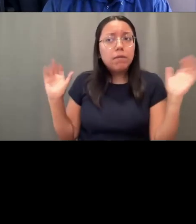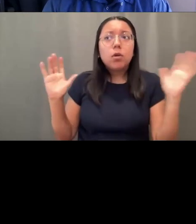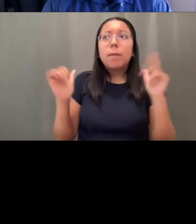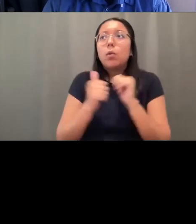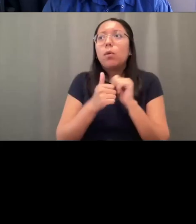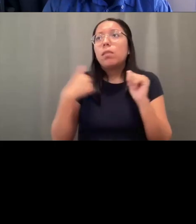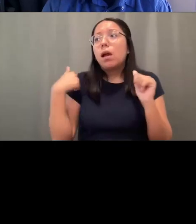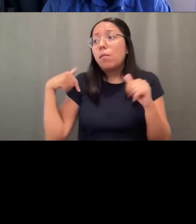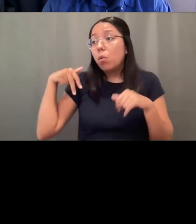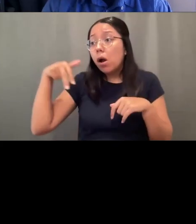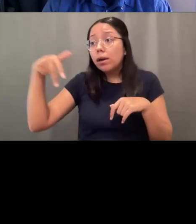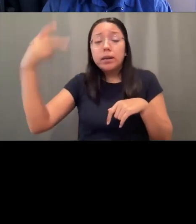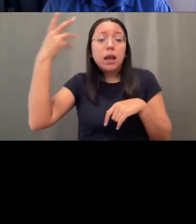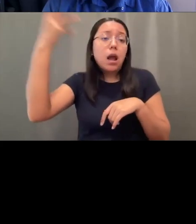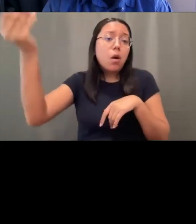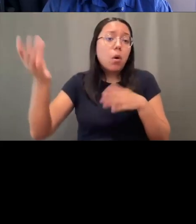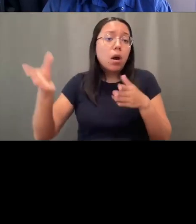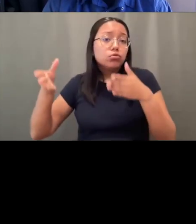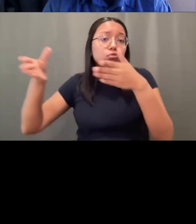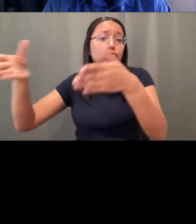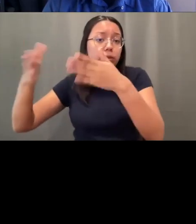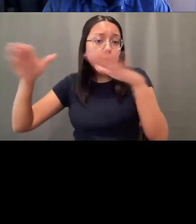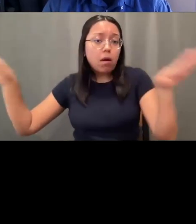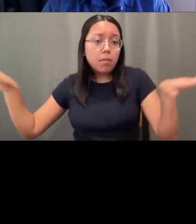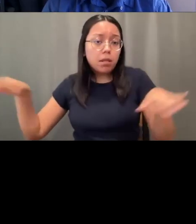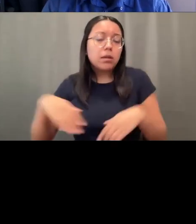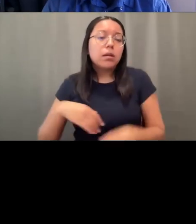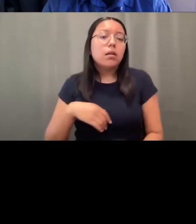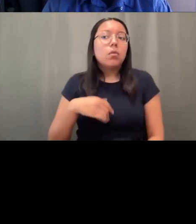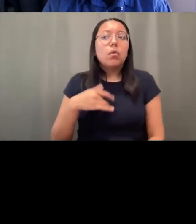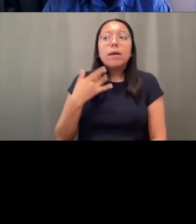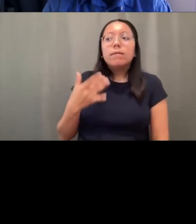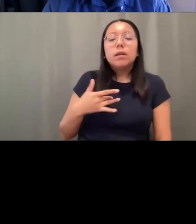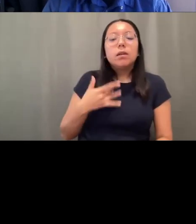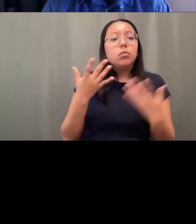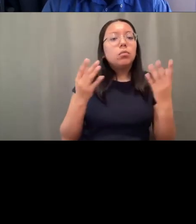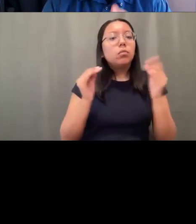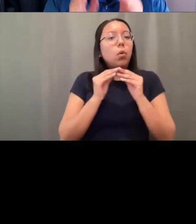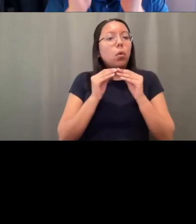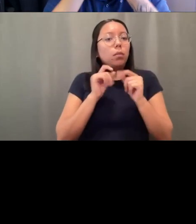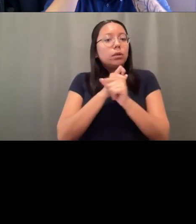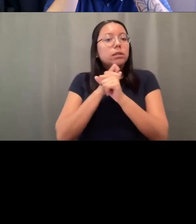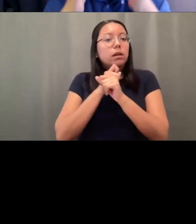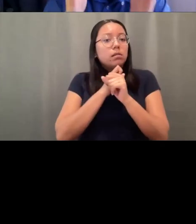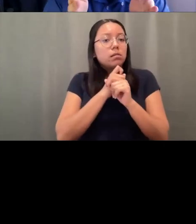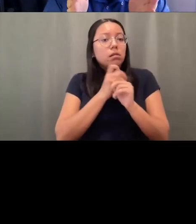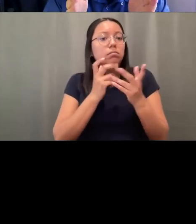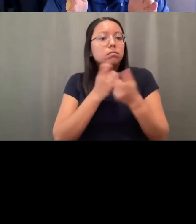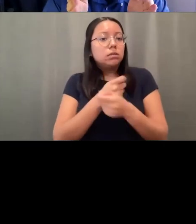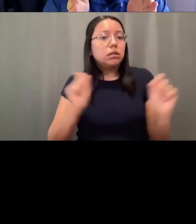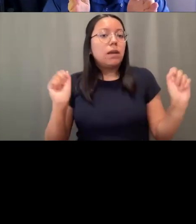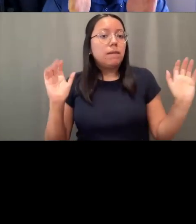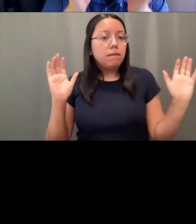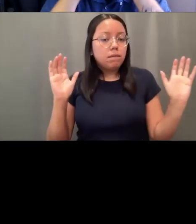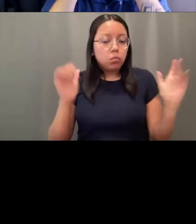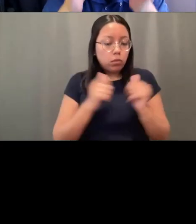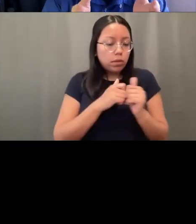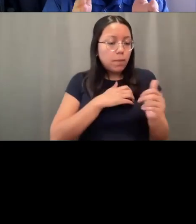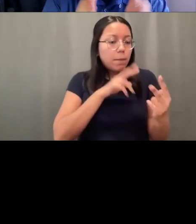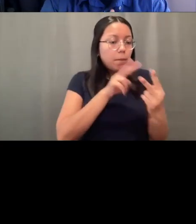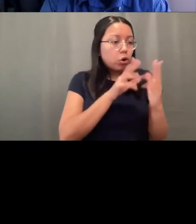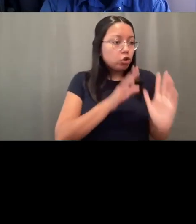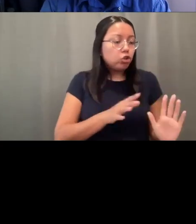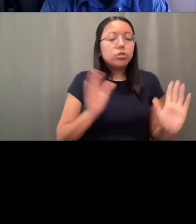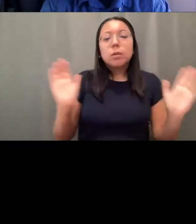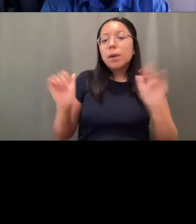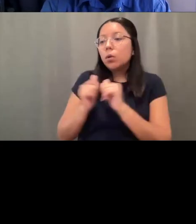I feel more protected from my partners than I am by my government. And that could be the risk assessment and the